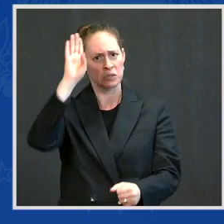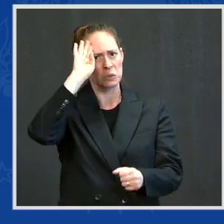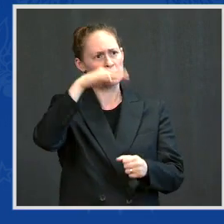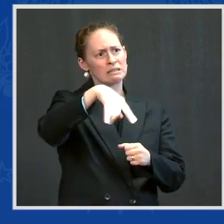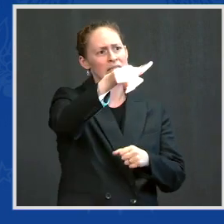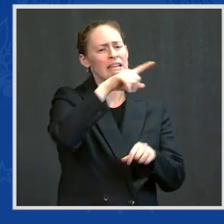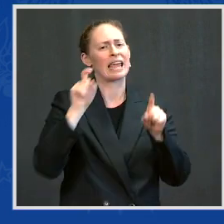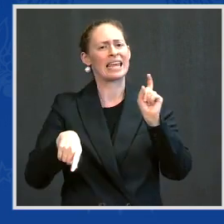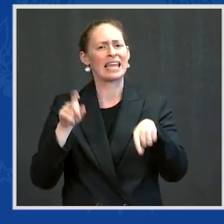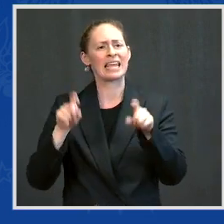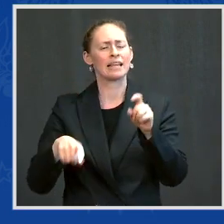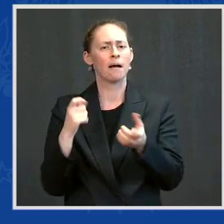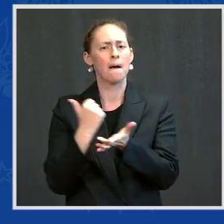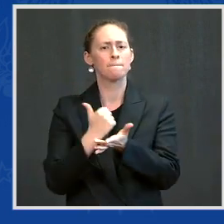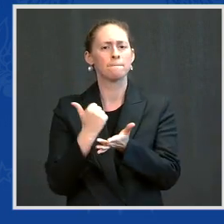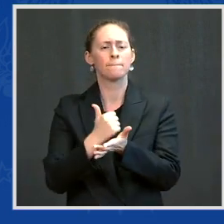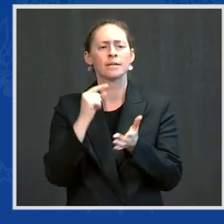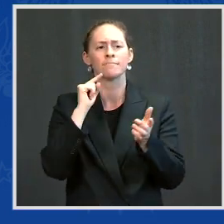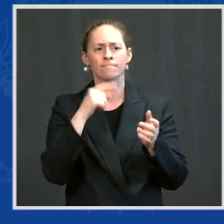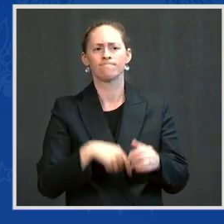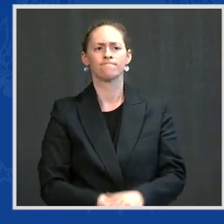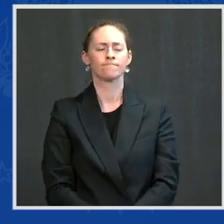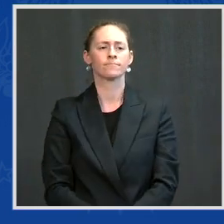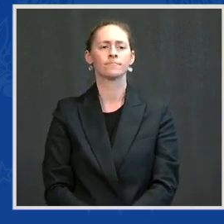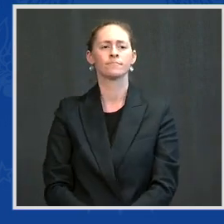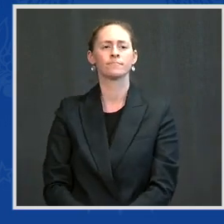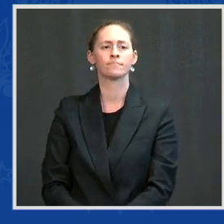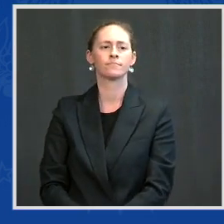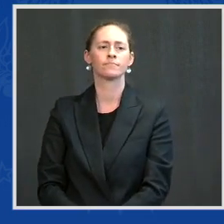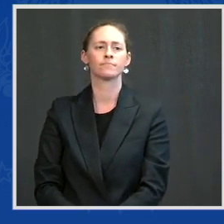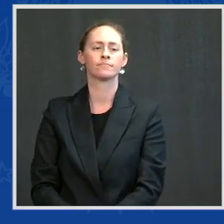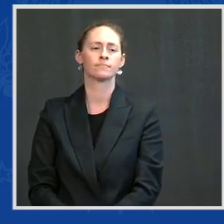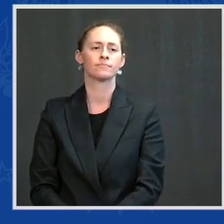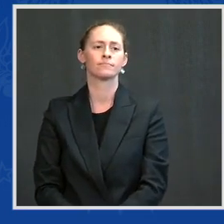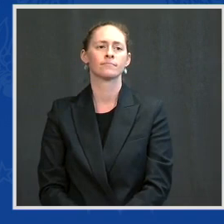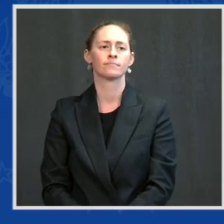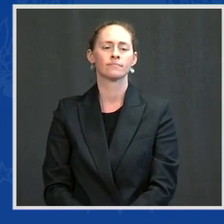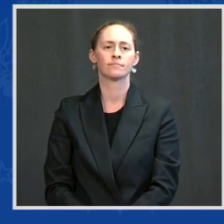process, Korea, in my opinion, will